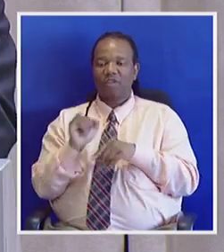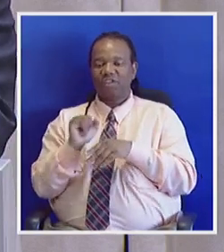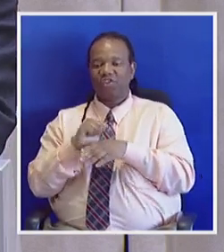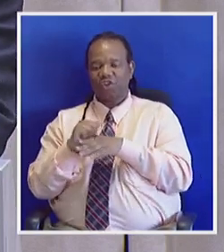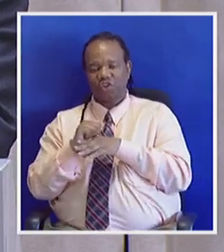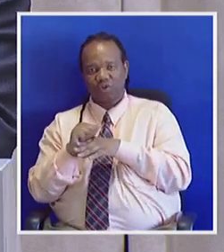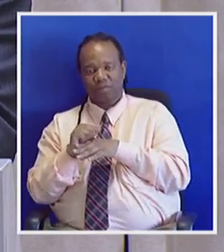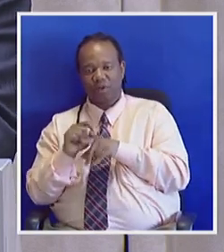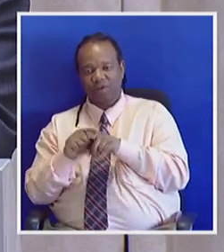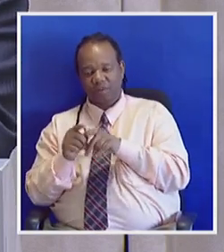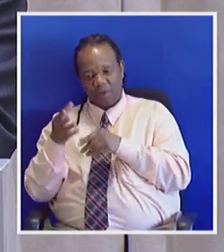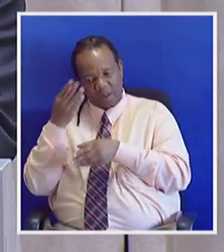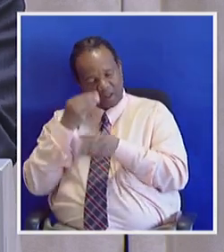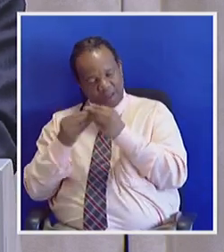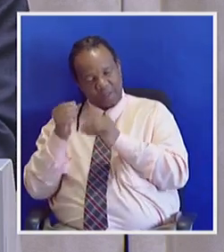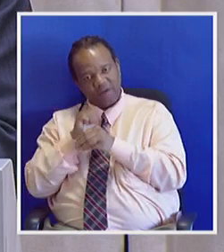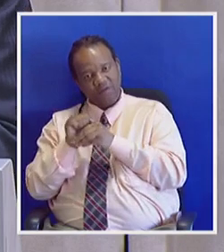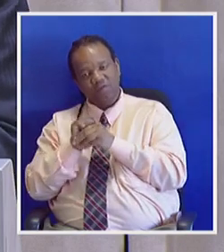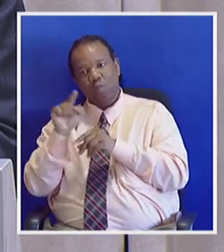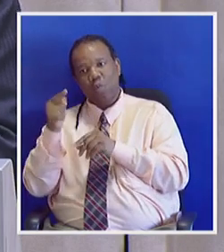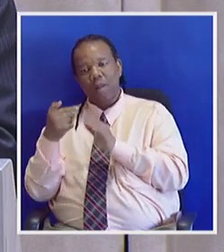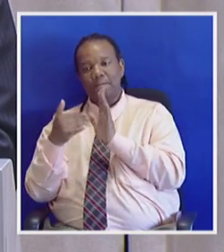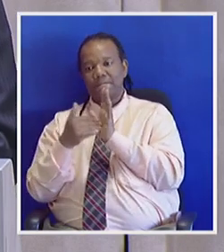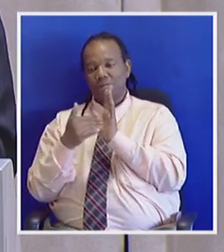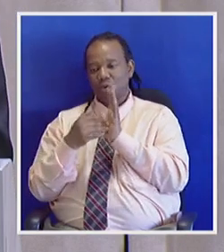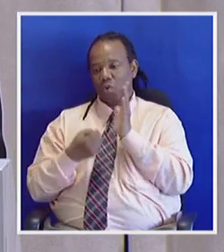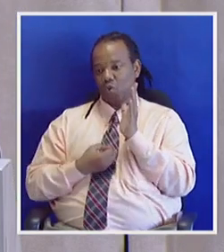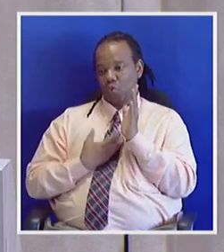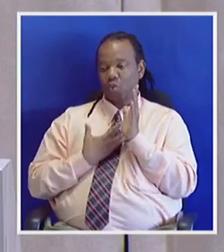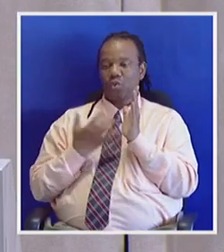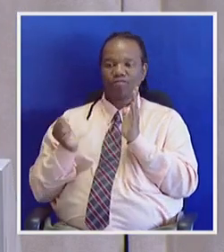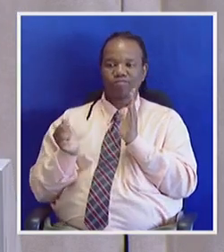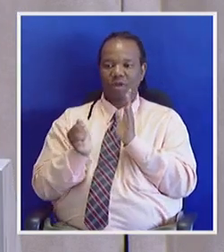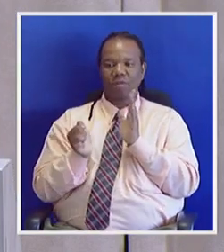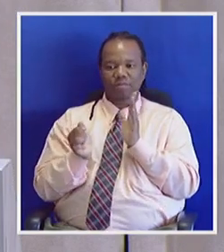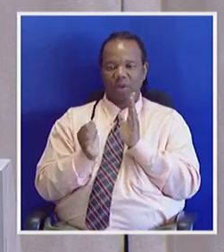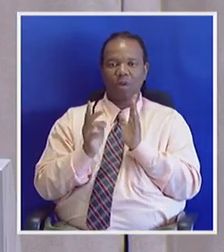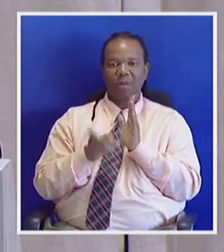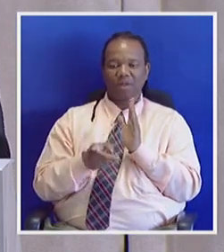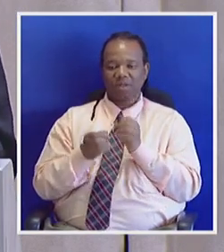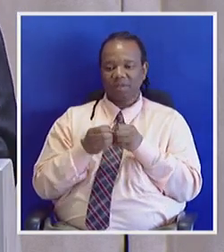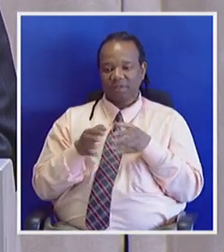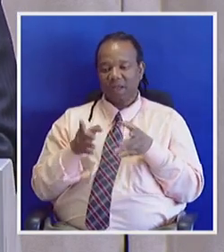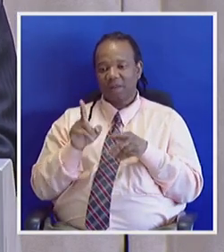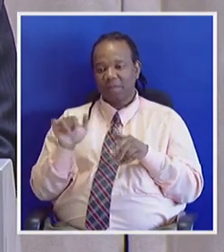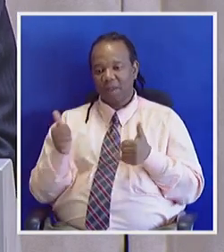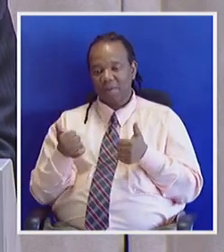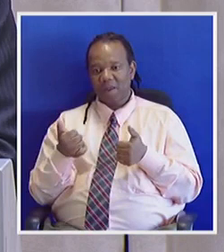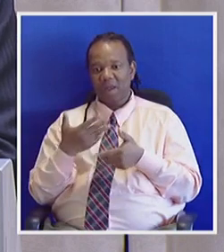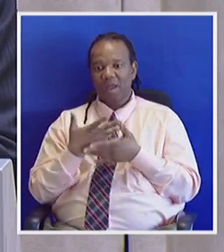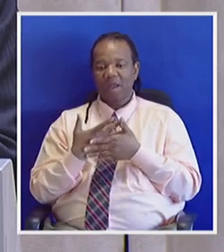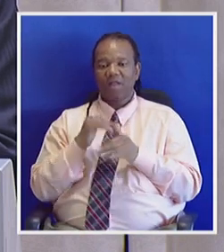in learnerships of up to 1 million young people, which should commence on a test pilot basis